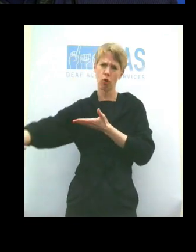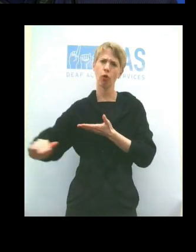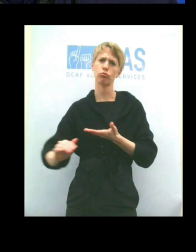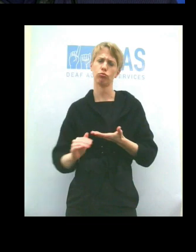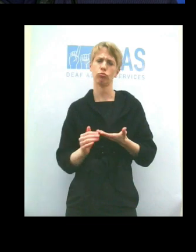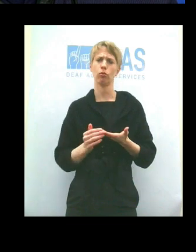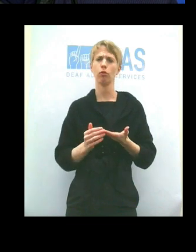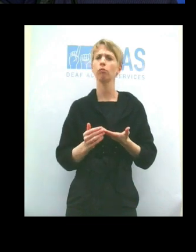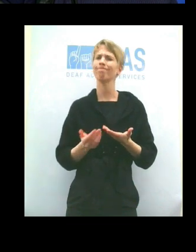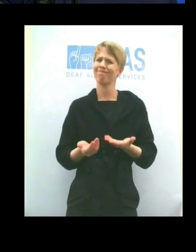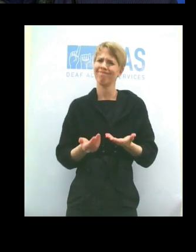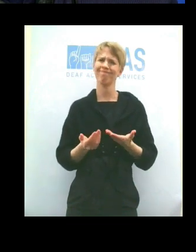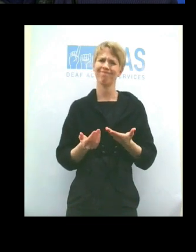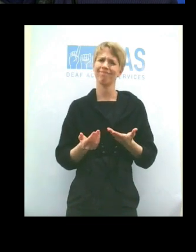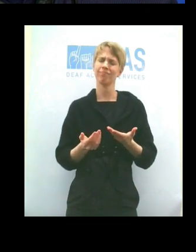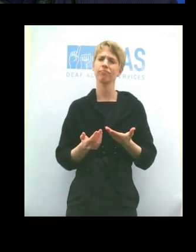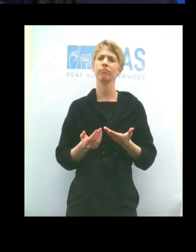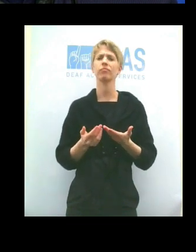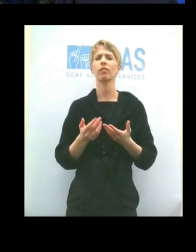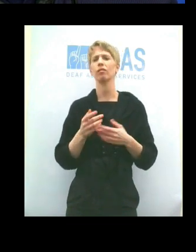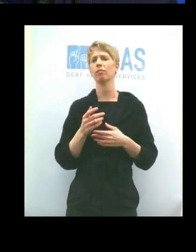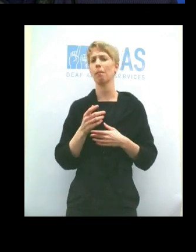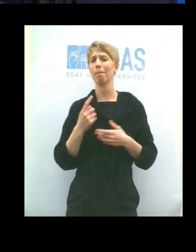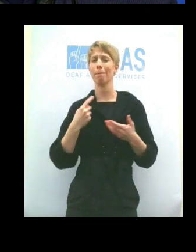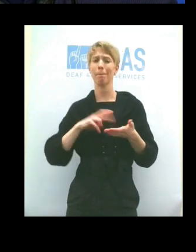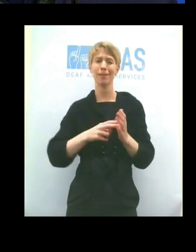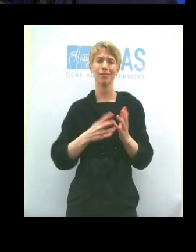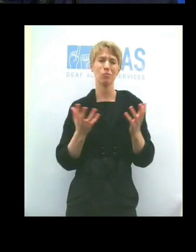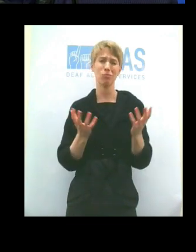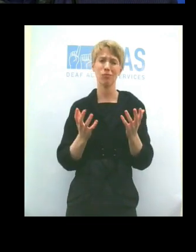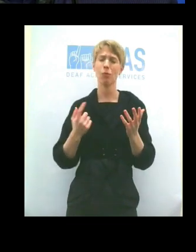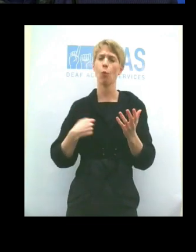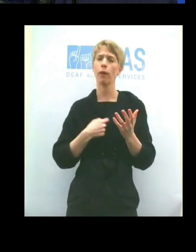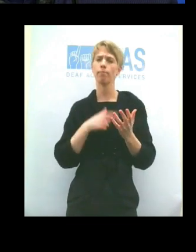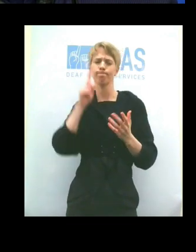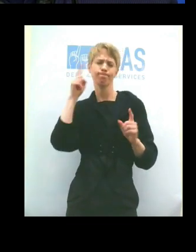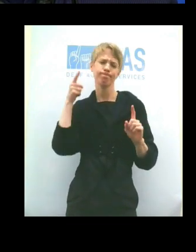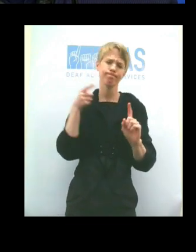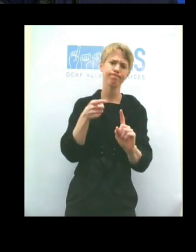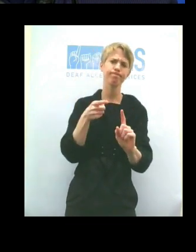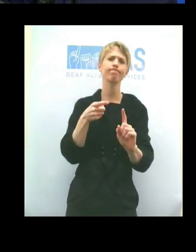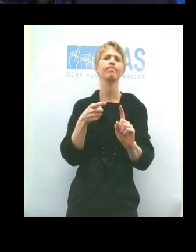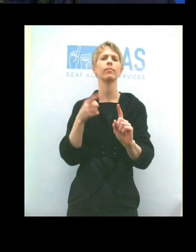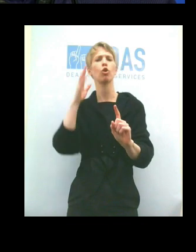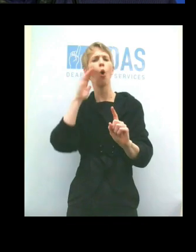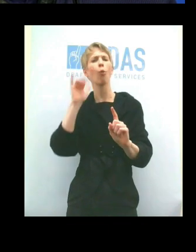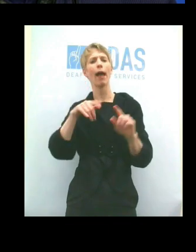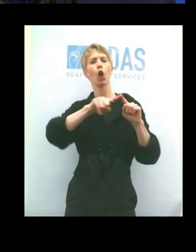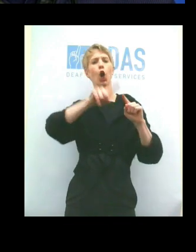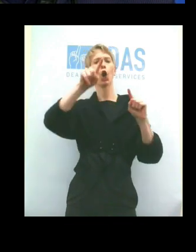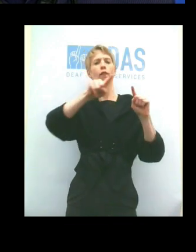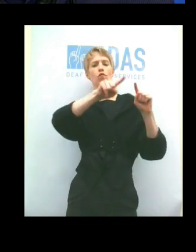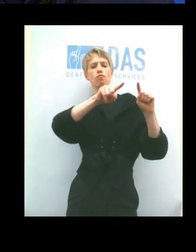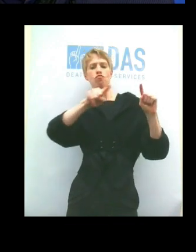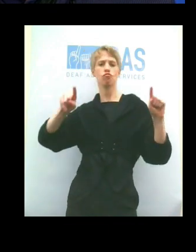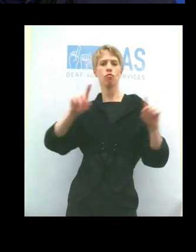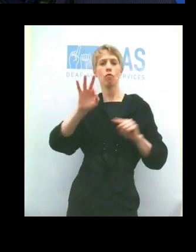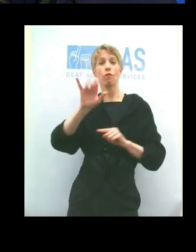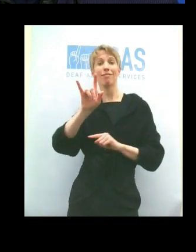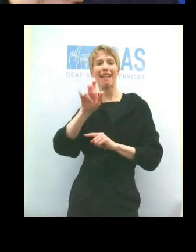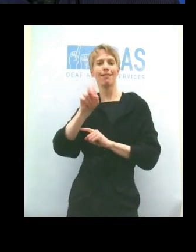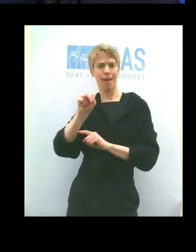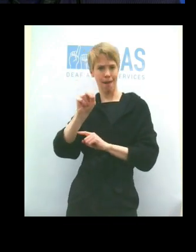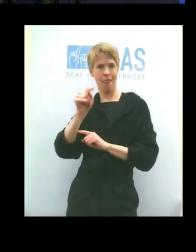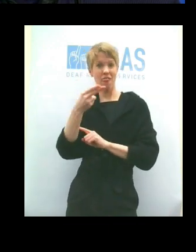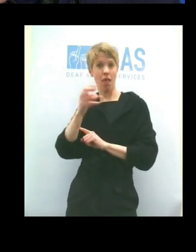enough that they're hospitalized. So we need to do all that we can to flatten the curve. We have flattened the curve, but we haven't. When you see